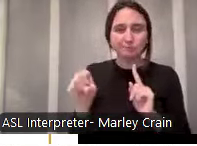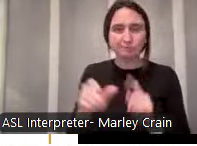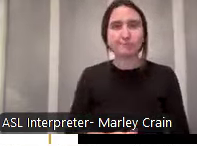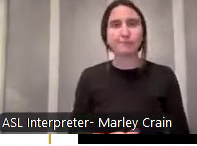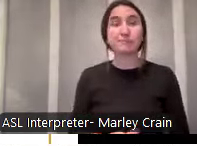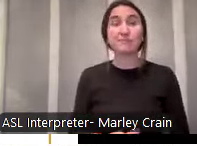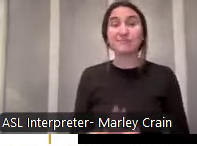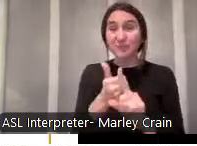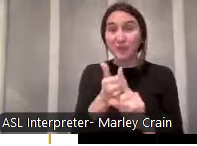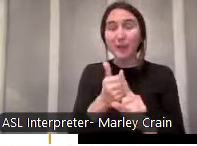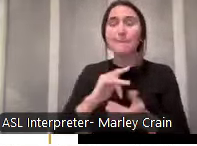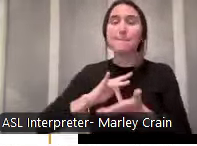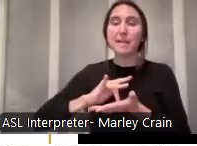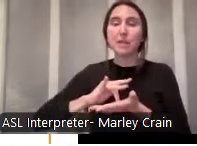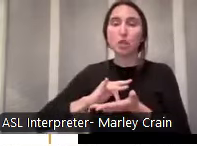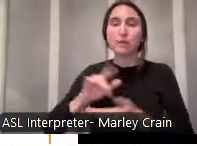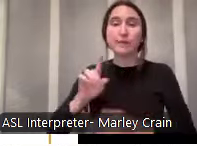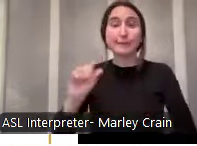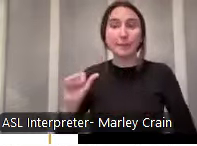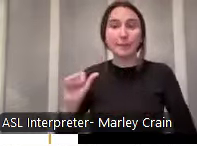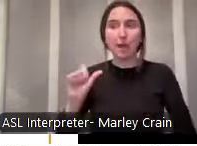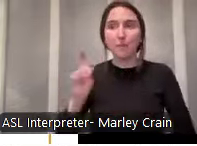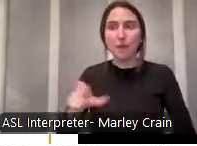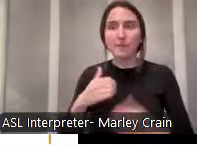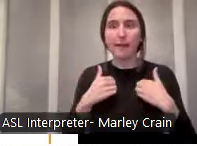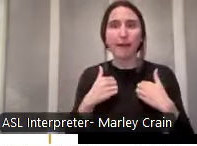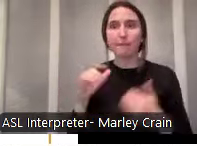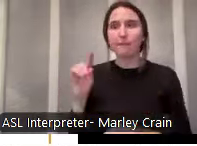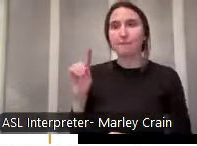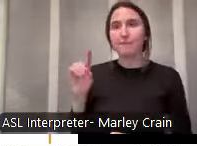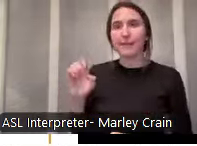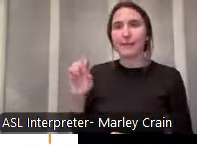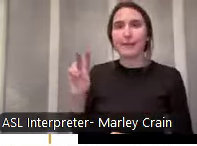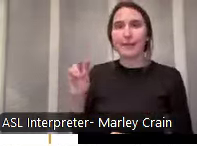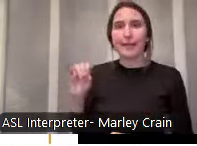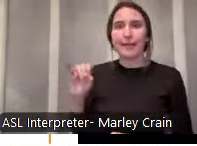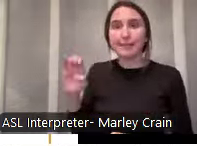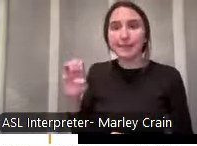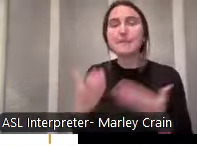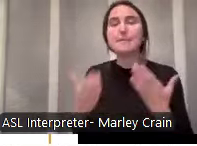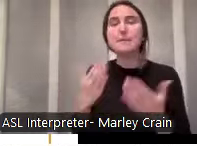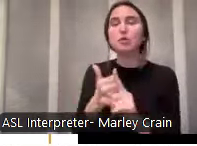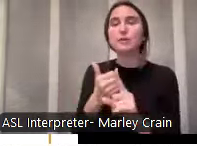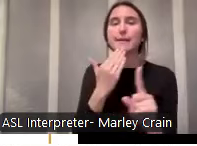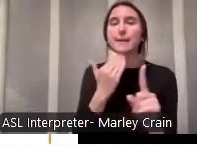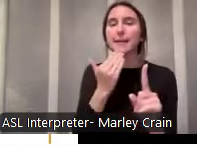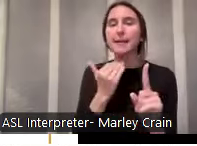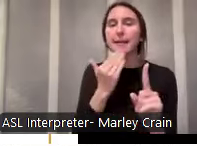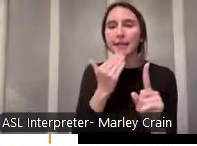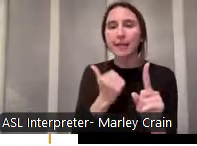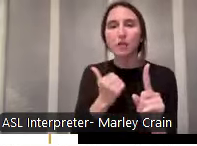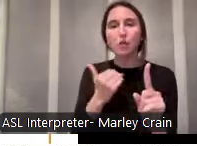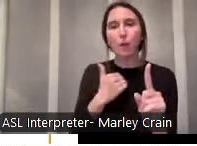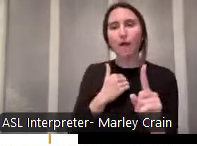or disability accommodation where you need to have a device, for example, if you have diabetes and you have a monitor that's connected to your